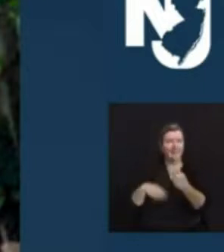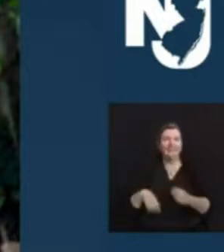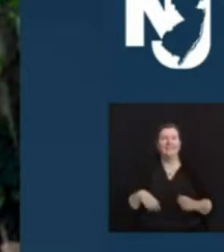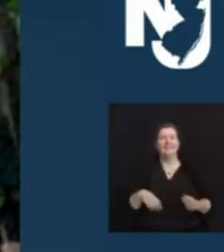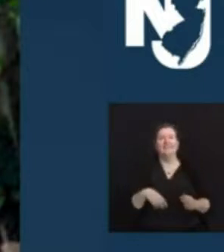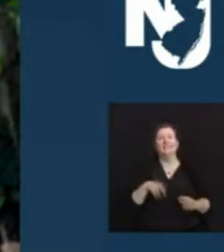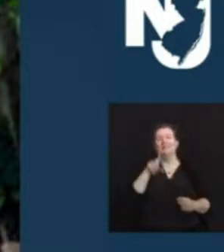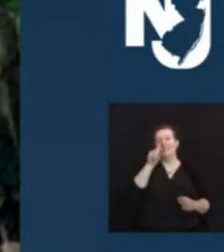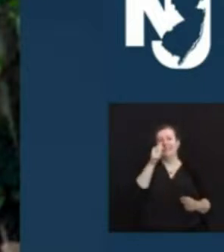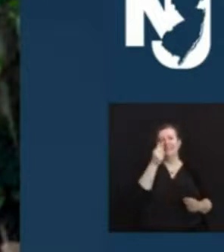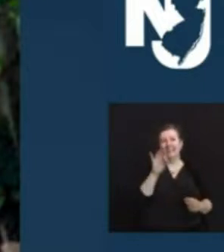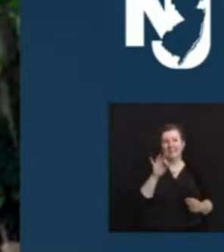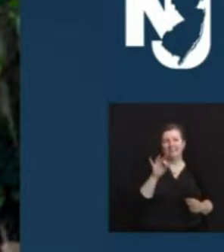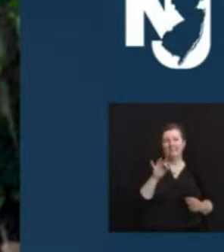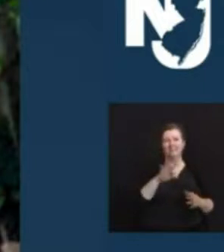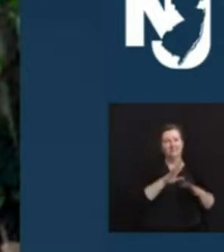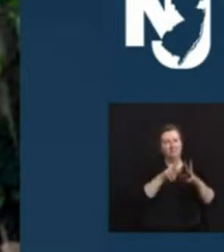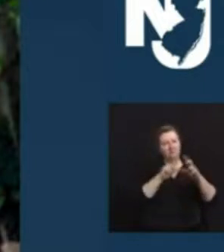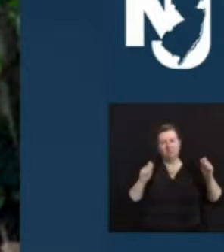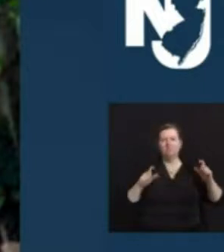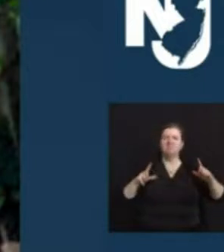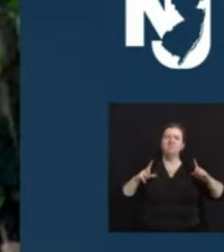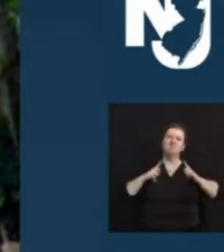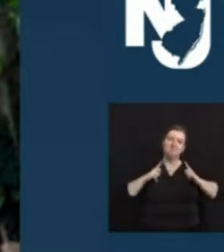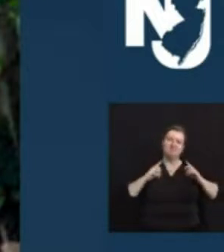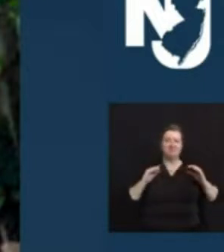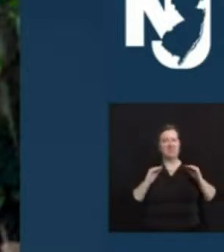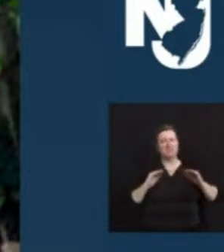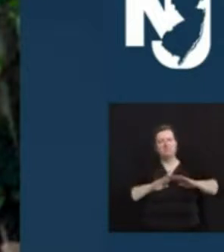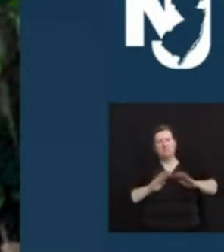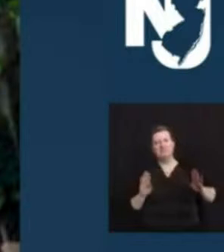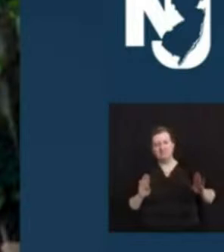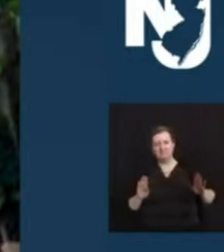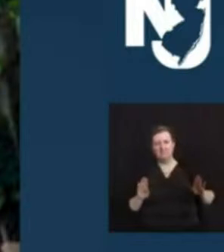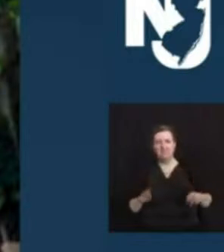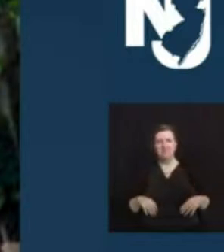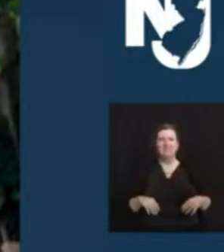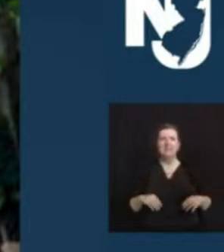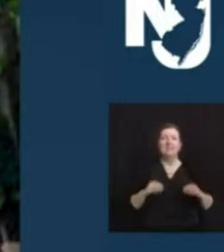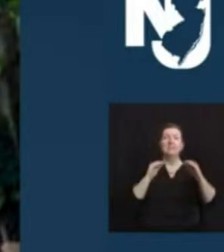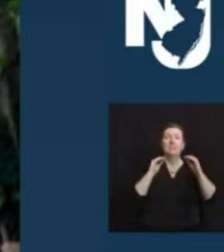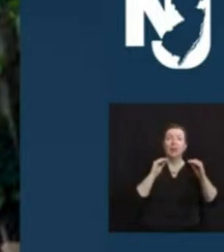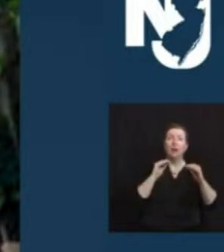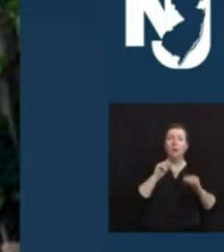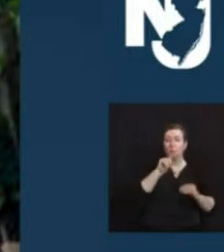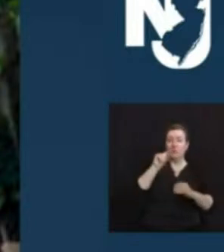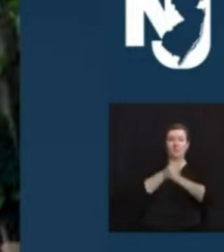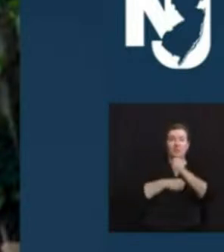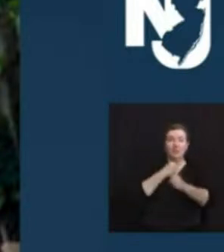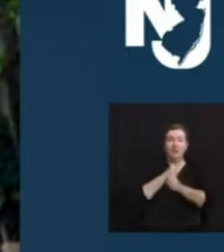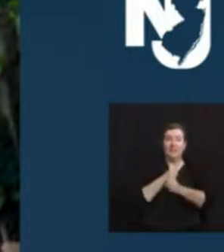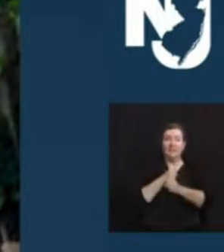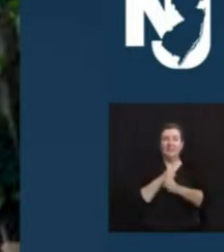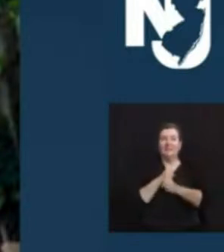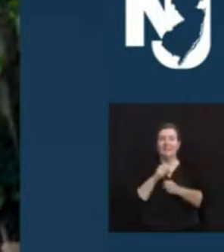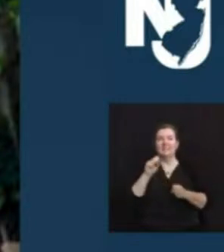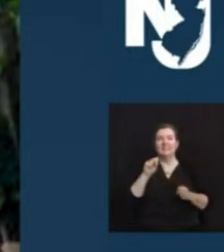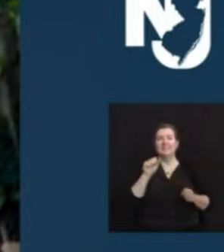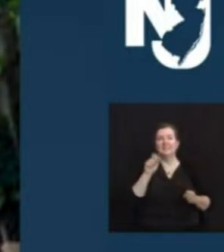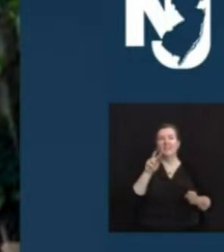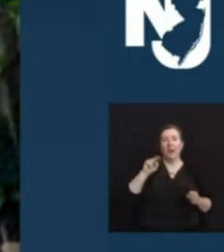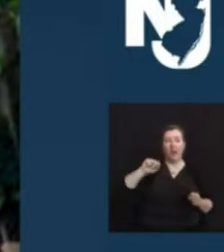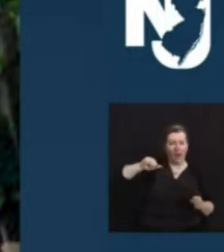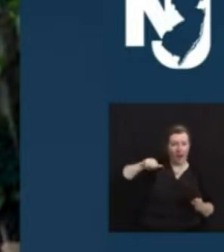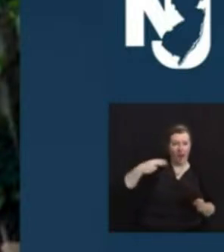his career after spending 2 decades teaching at Savannah State College. All of it, though, always circled back to